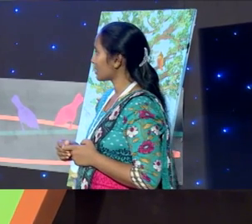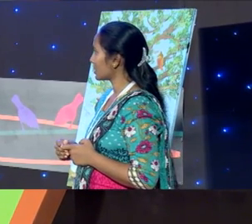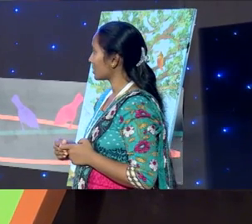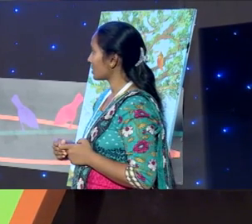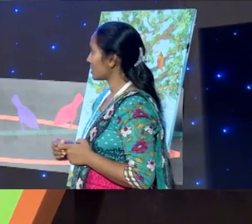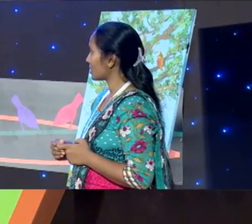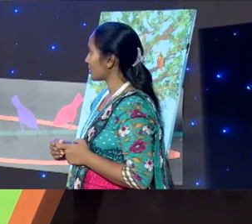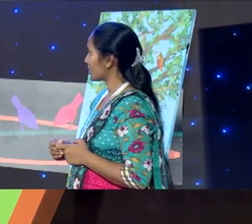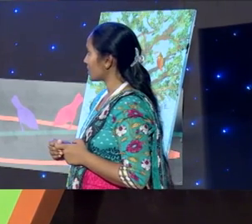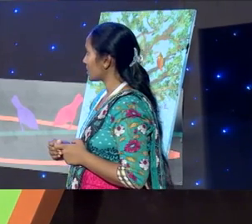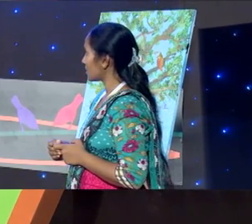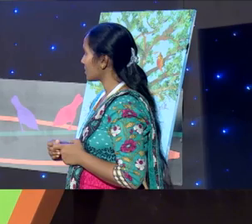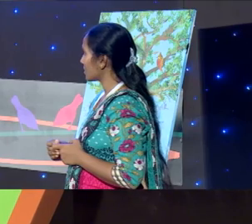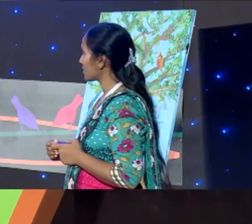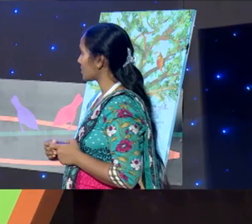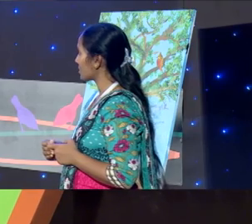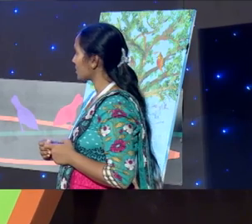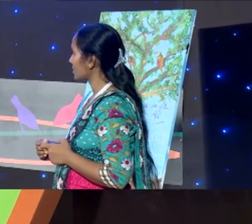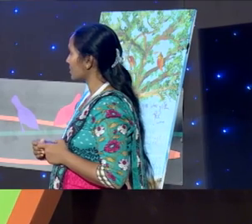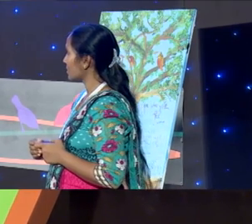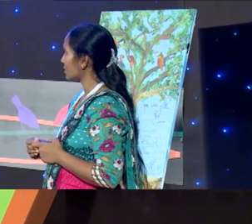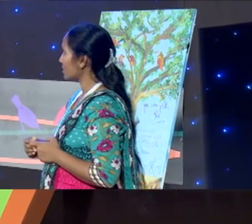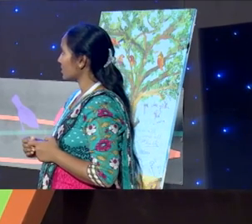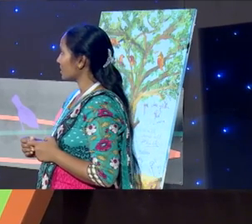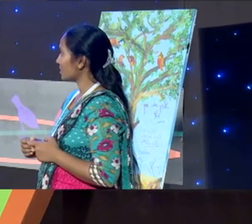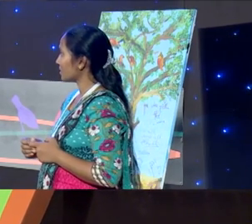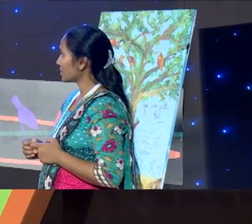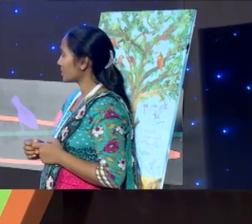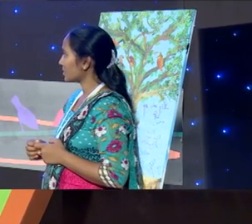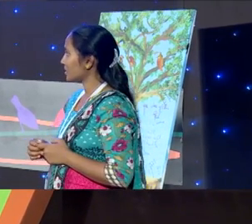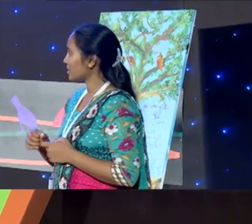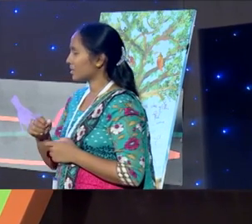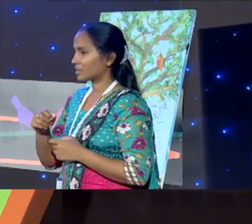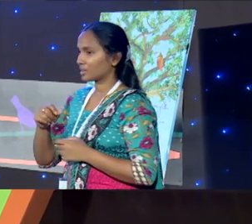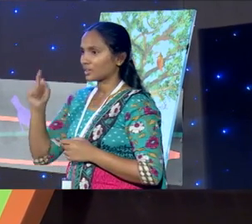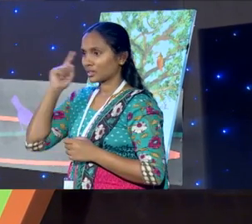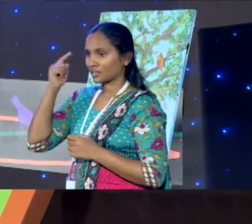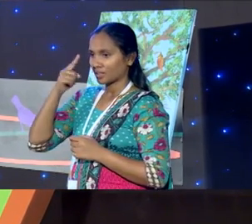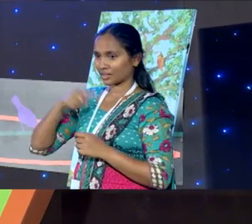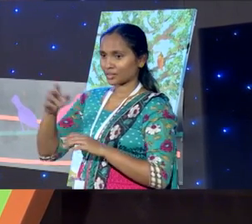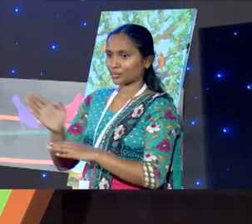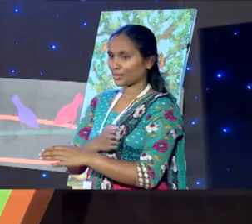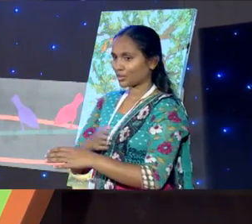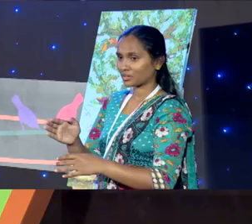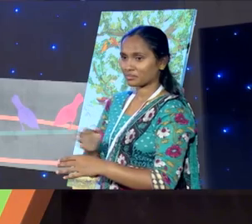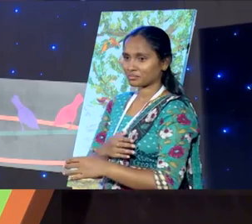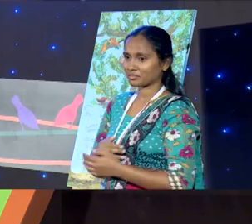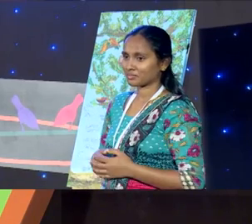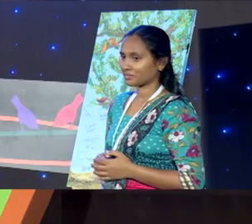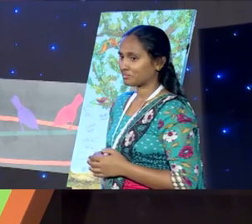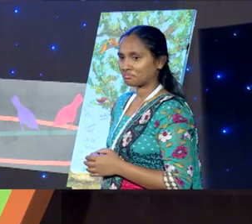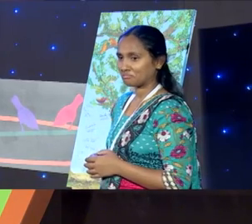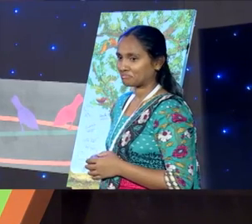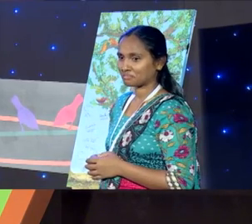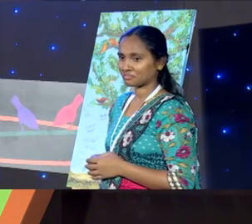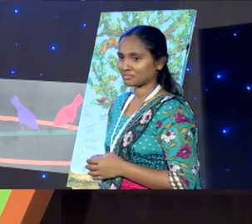and you know, ever since I was a kid, it was always my dream to like do music. And my mom